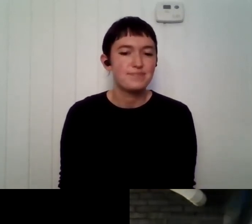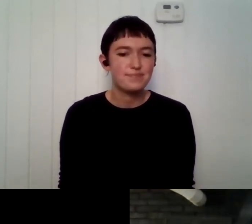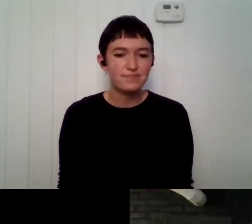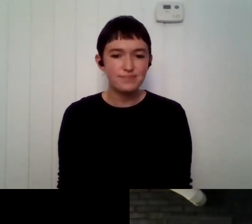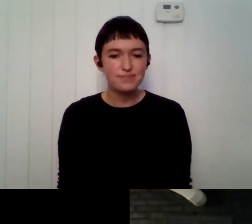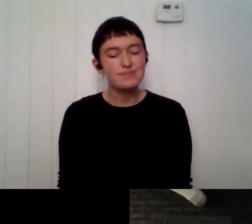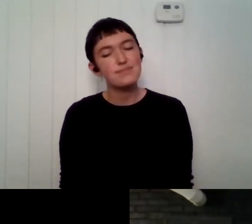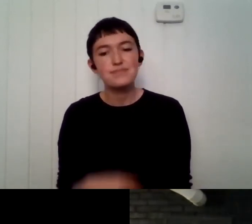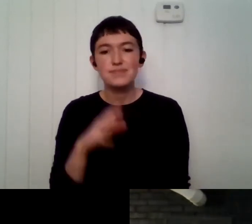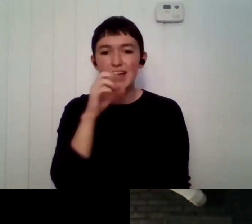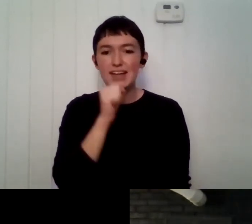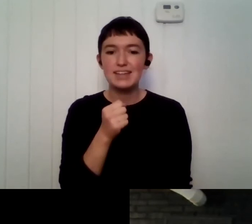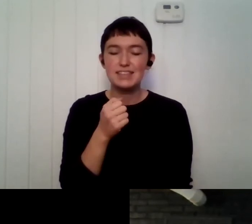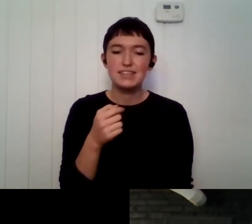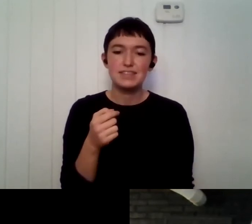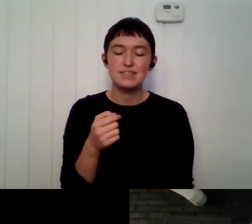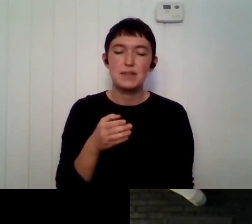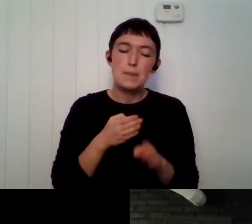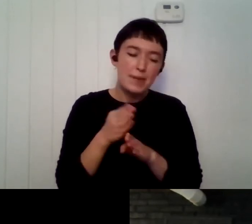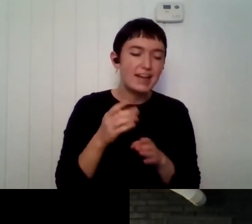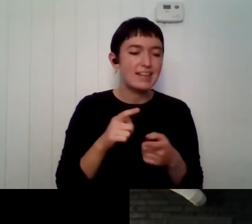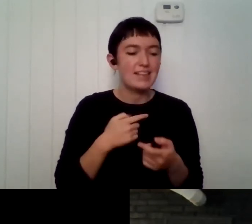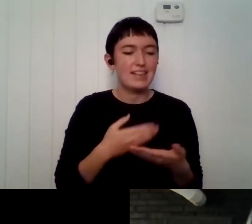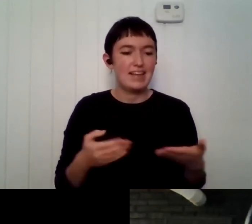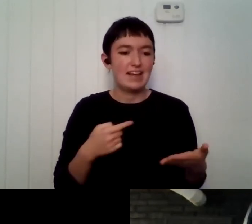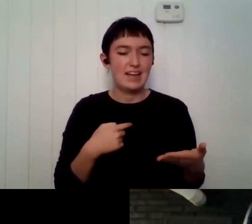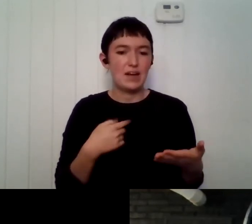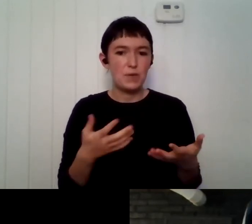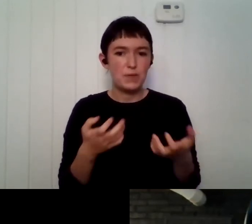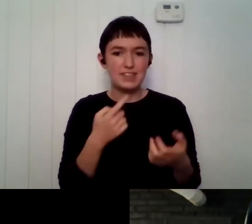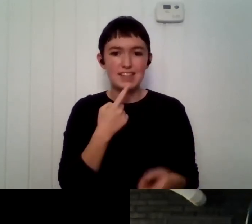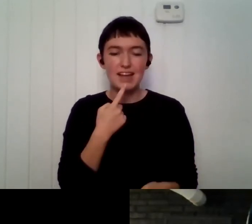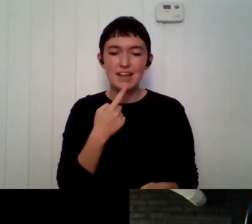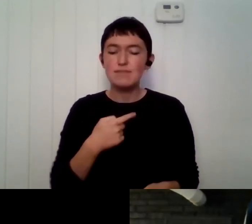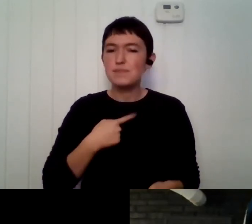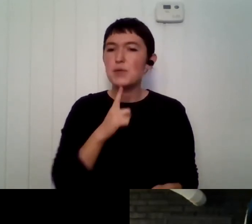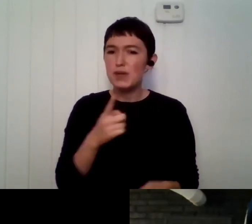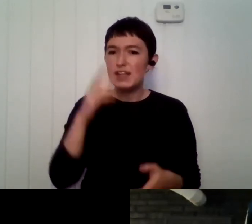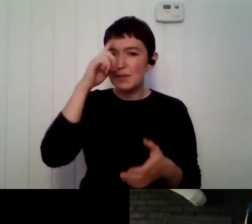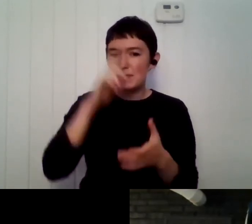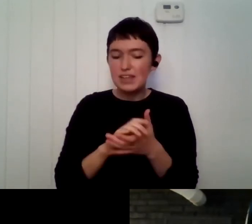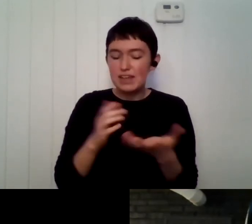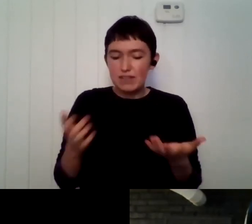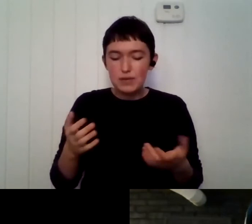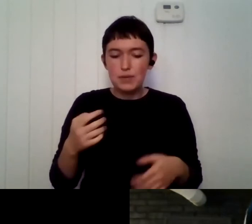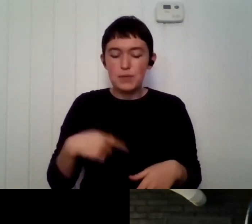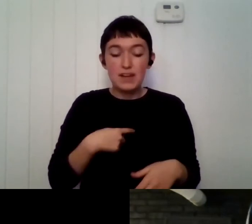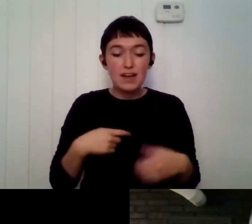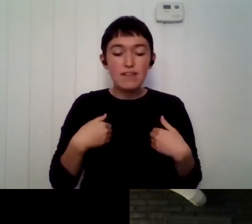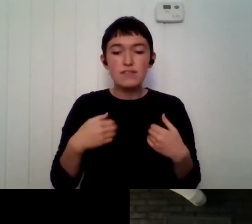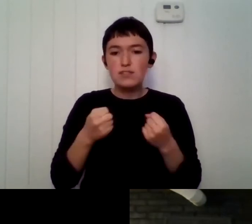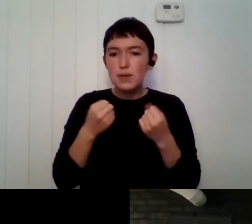I guess the main thing I would say is that I really do believe that, I mean, we have so much data which